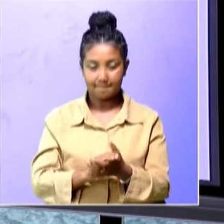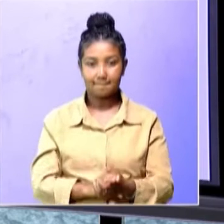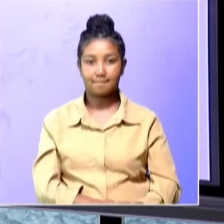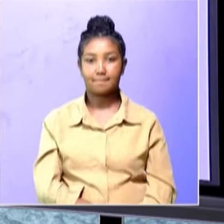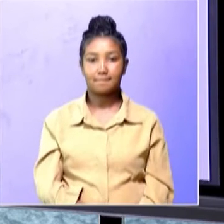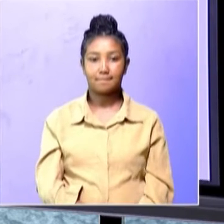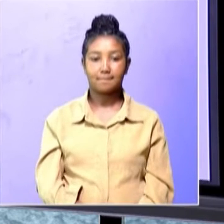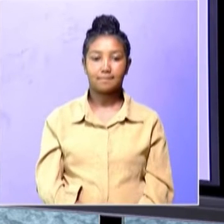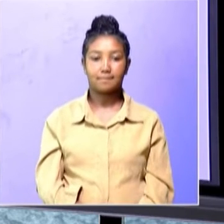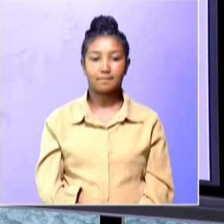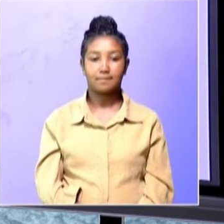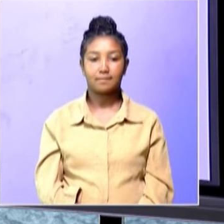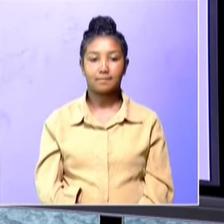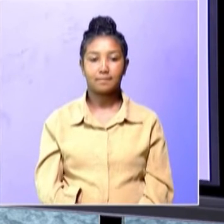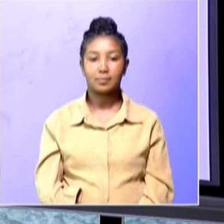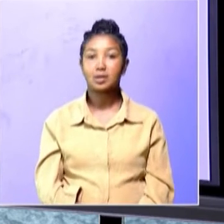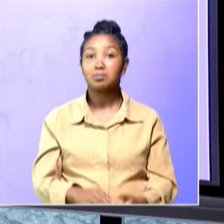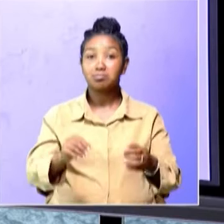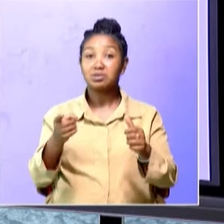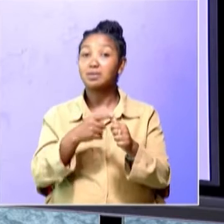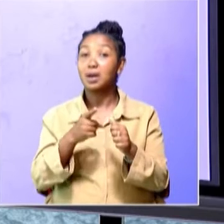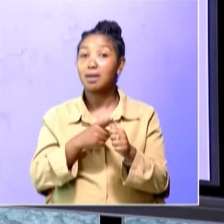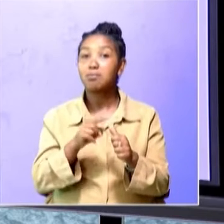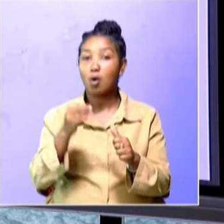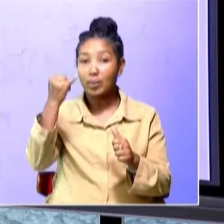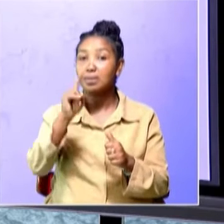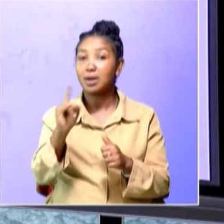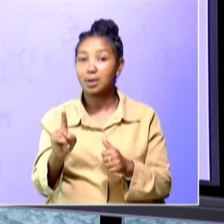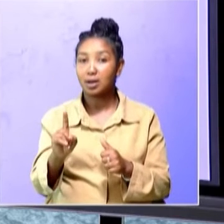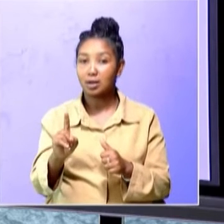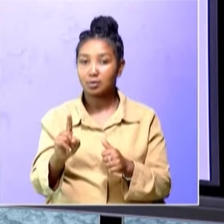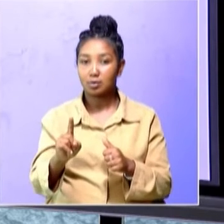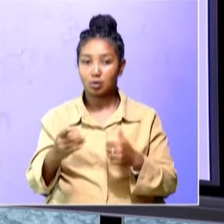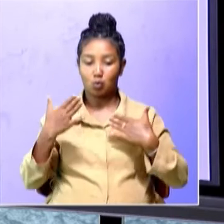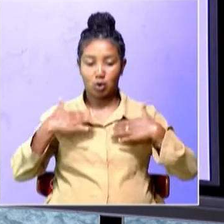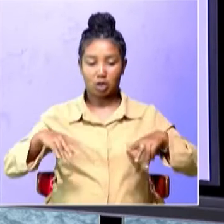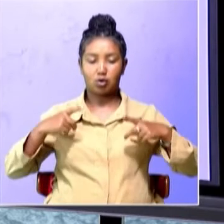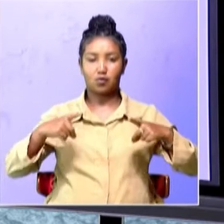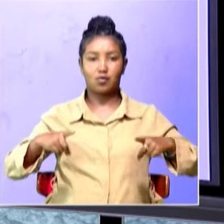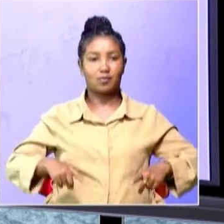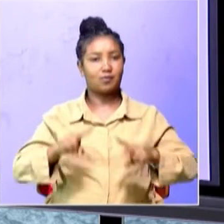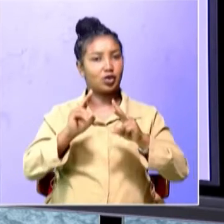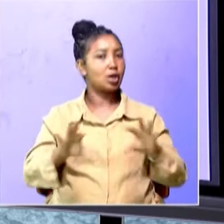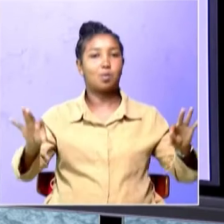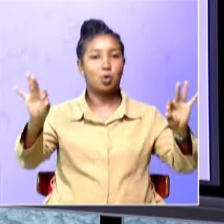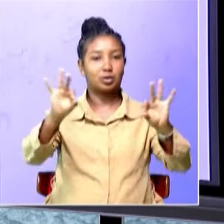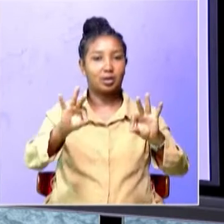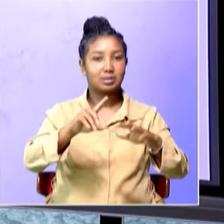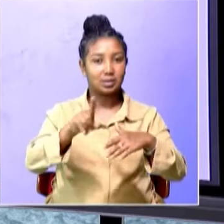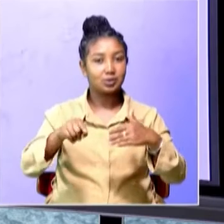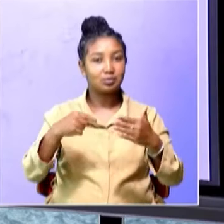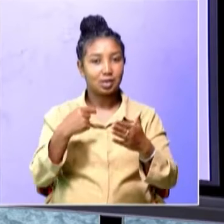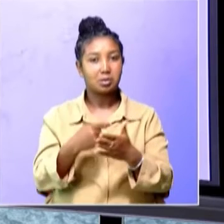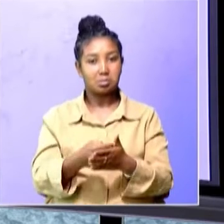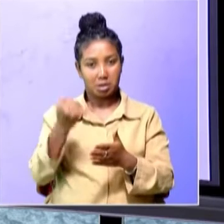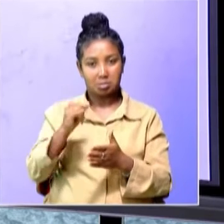All right, what was our first opinion? It is what? Wearing a uniform is very important. So we have to